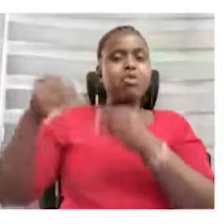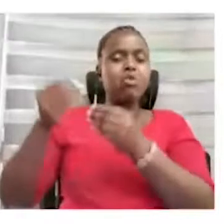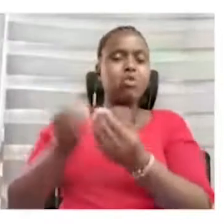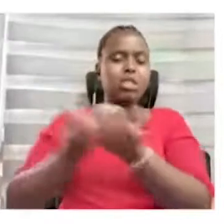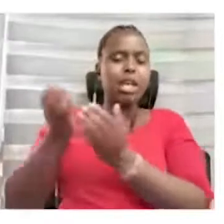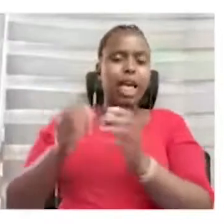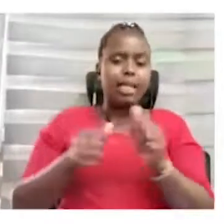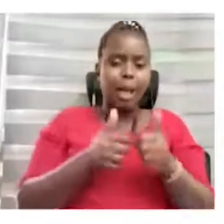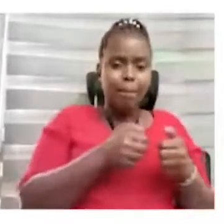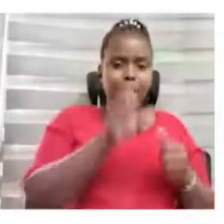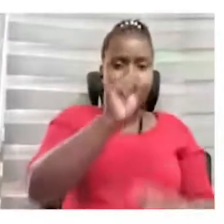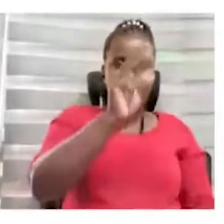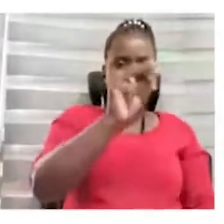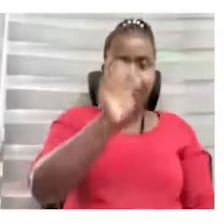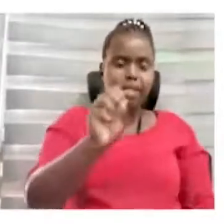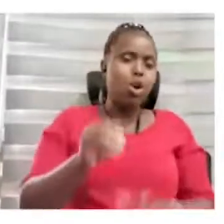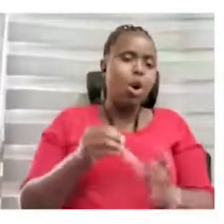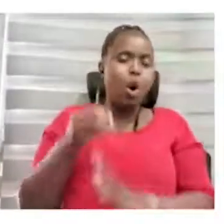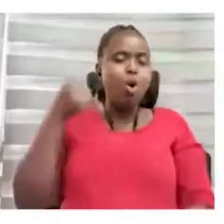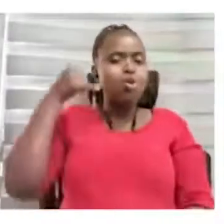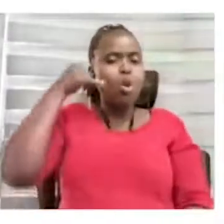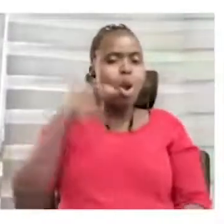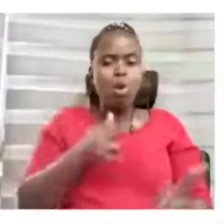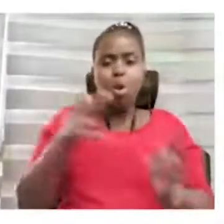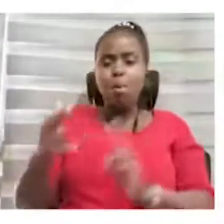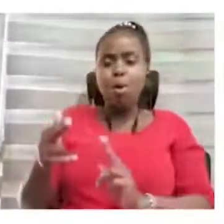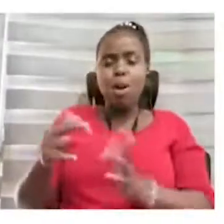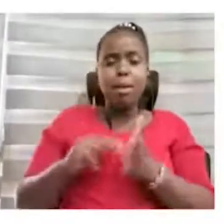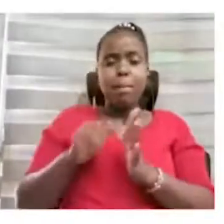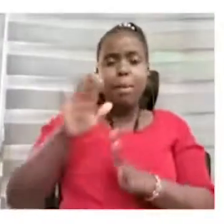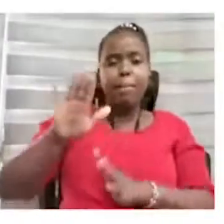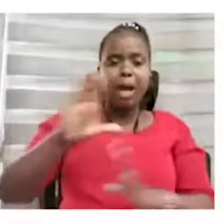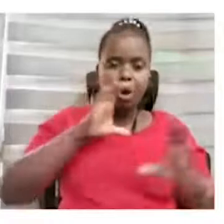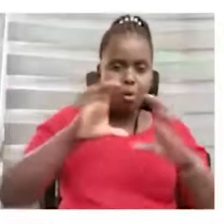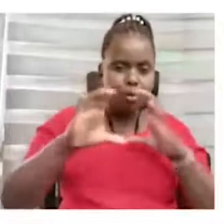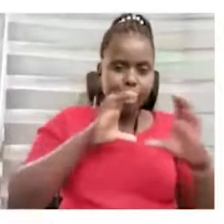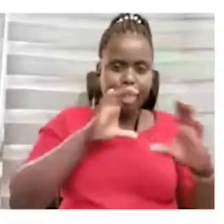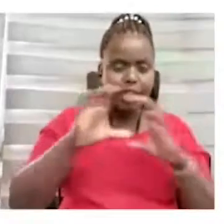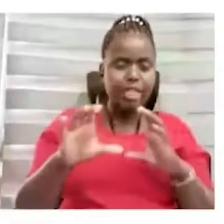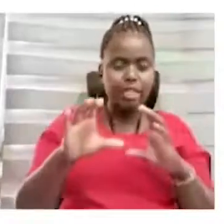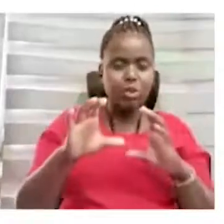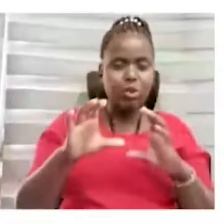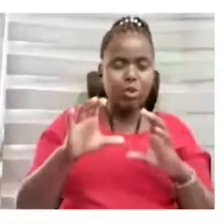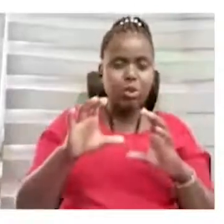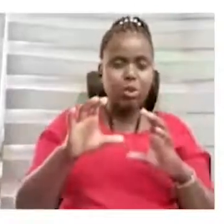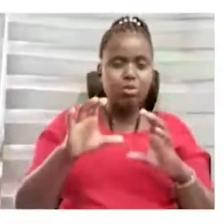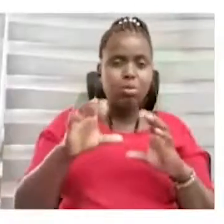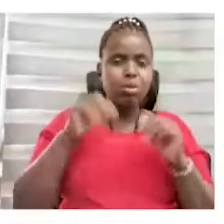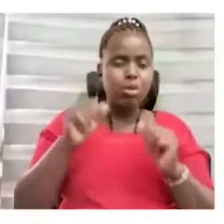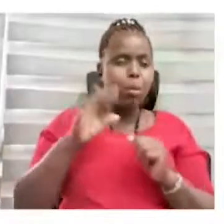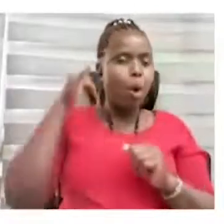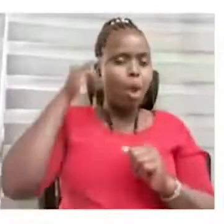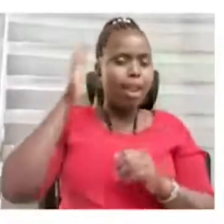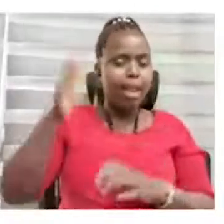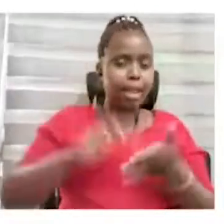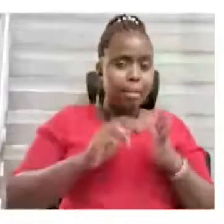calls. And often the communications are in one direction, so their families communicate with